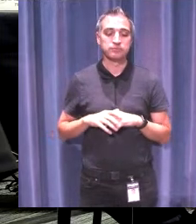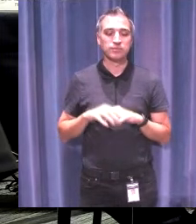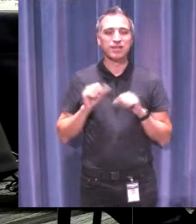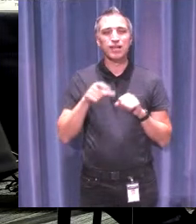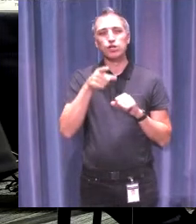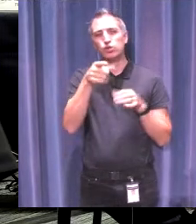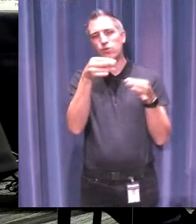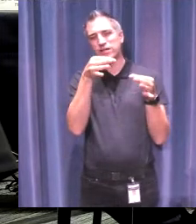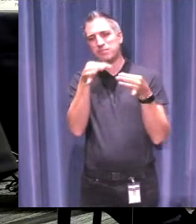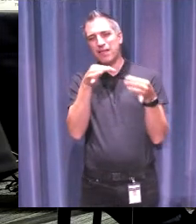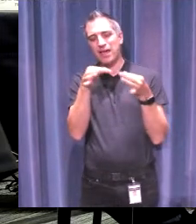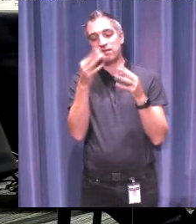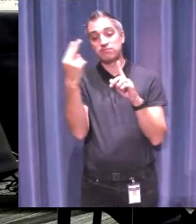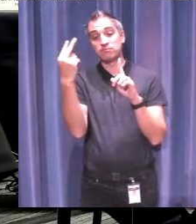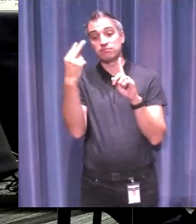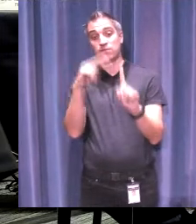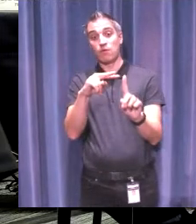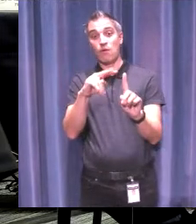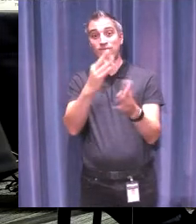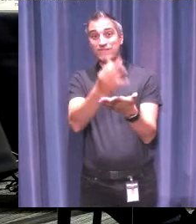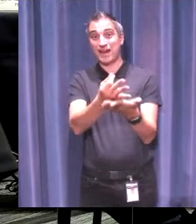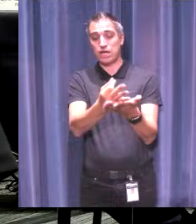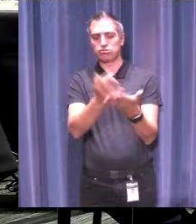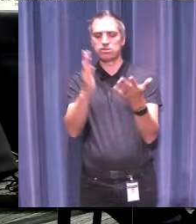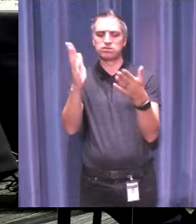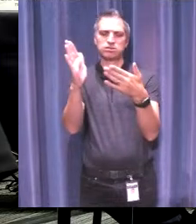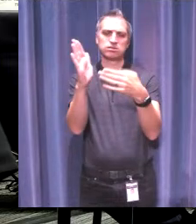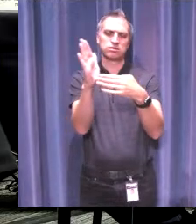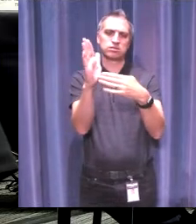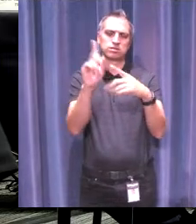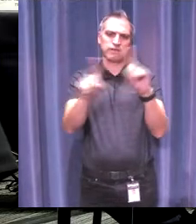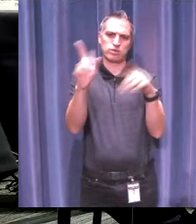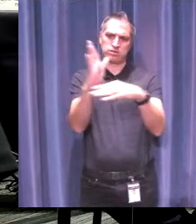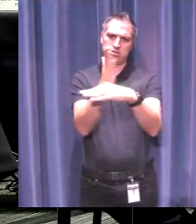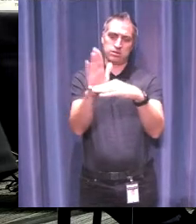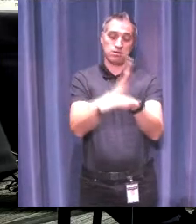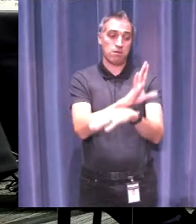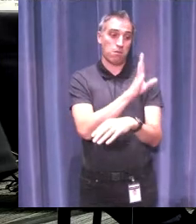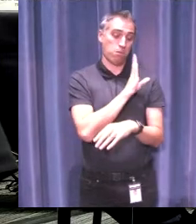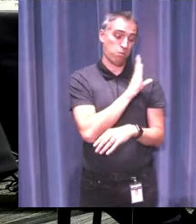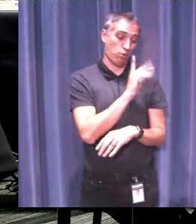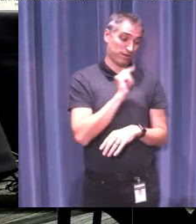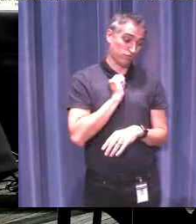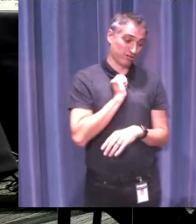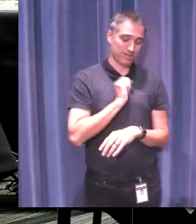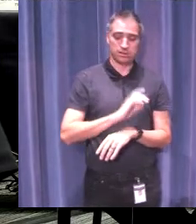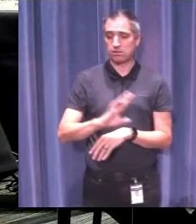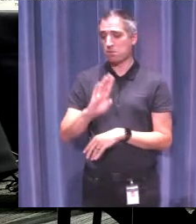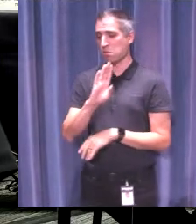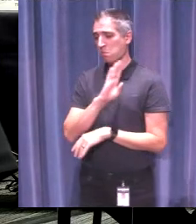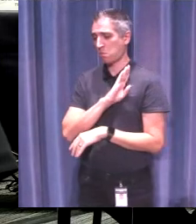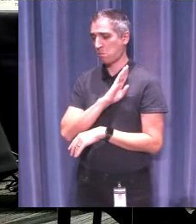a financial point of view, what the difference is between a board of trustees and a board of directors?